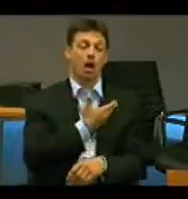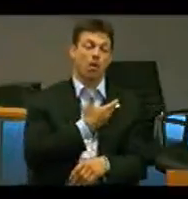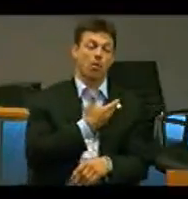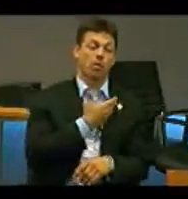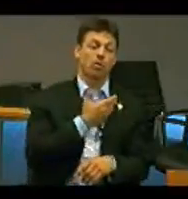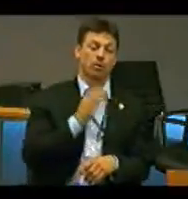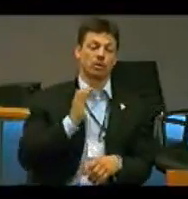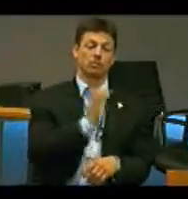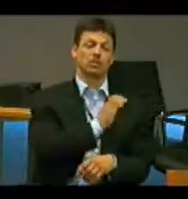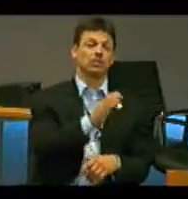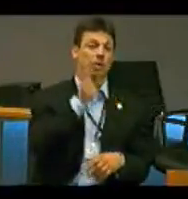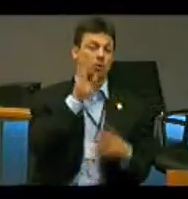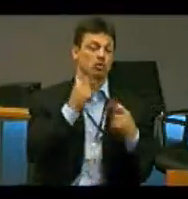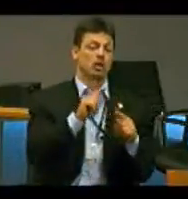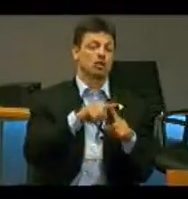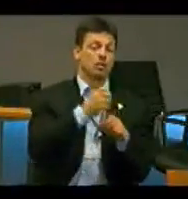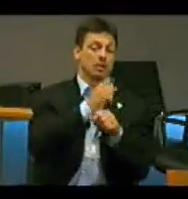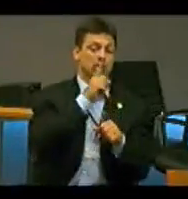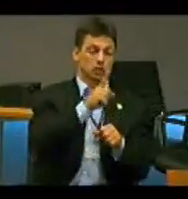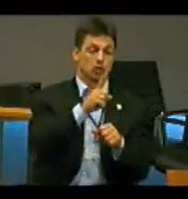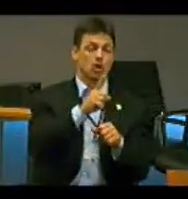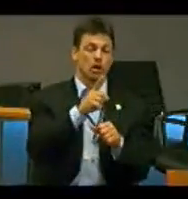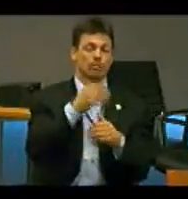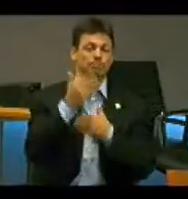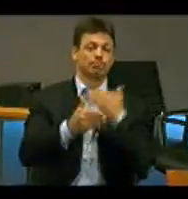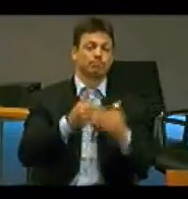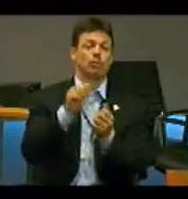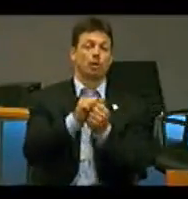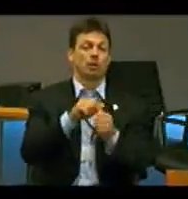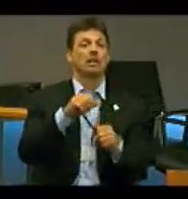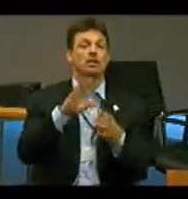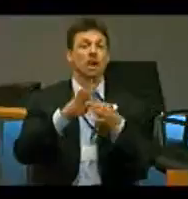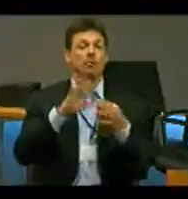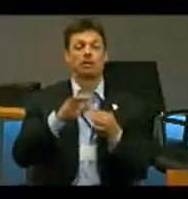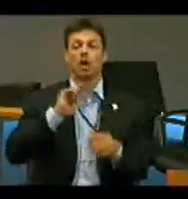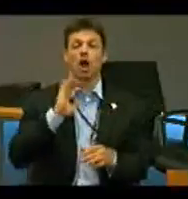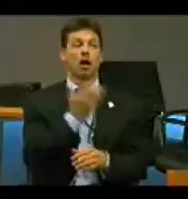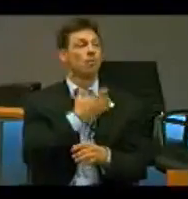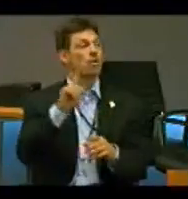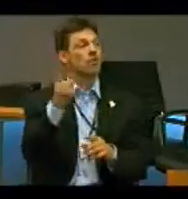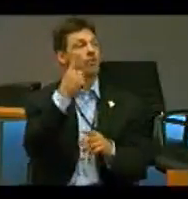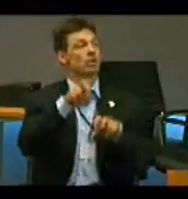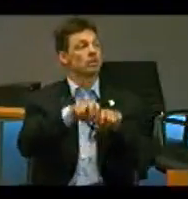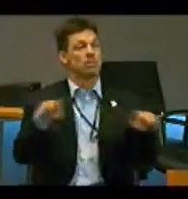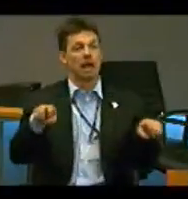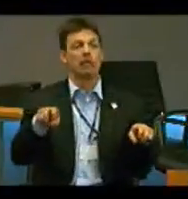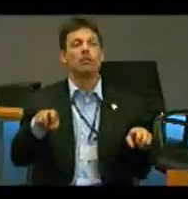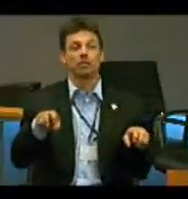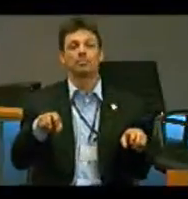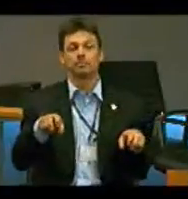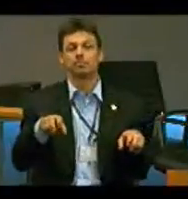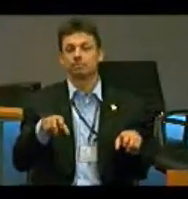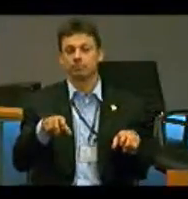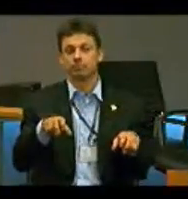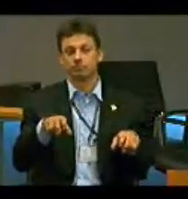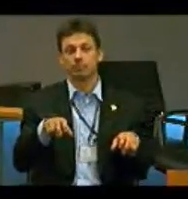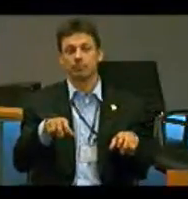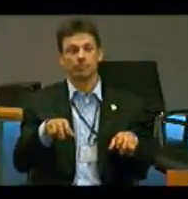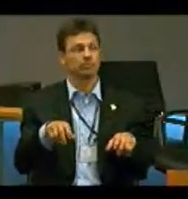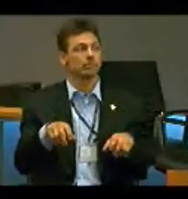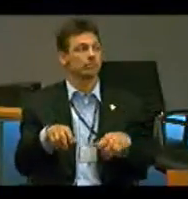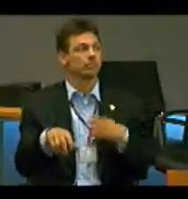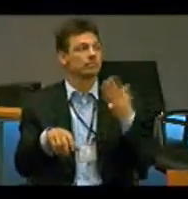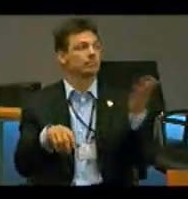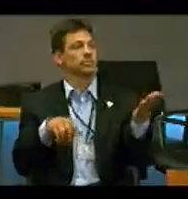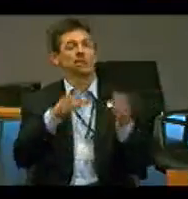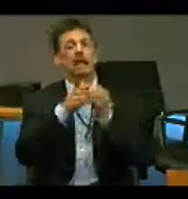part to keep our questions and comments concise. So now, our first panel, in the order in which they speak, includes Anurima Bhargava,